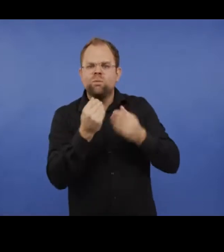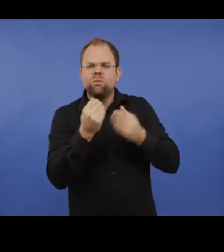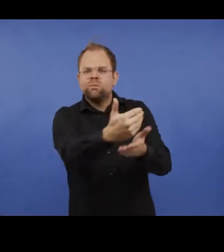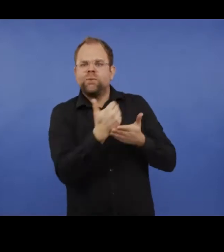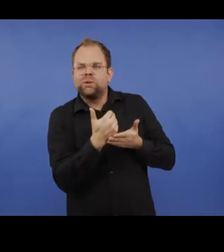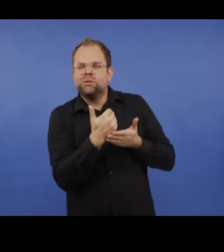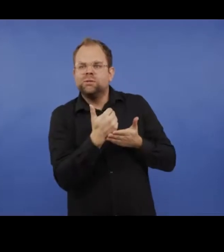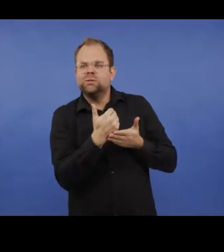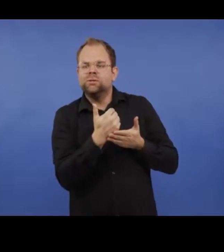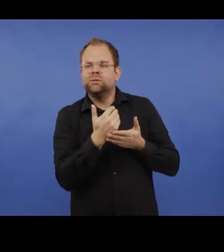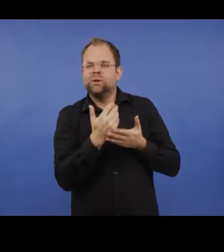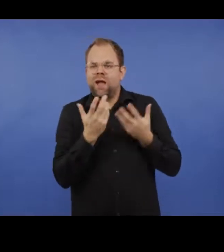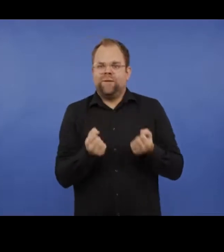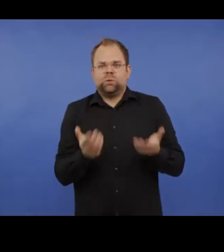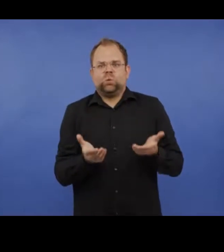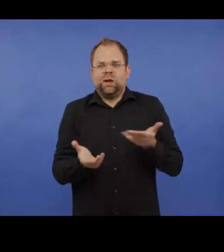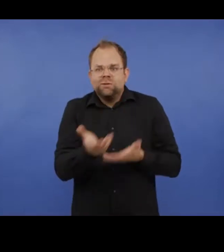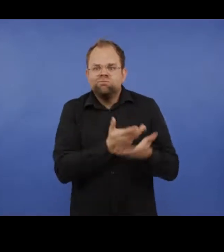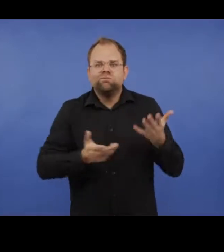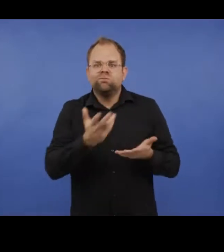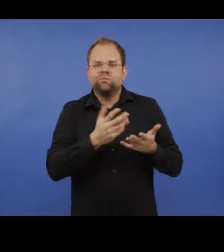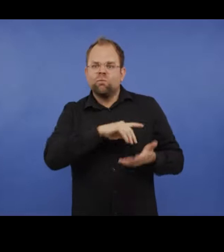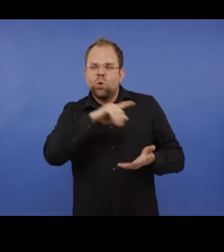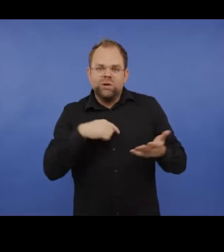enabling them to express their influence.